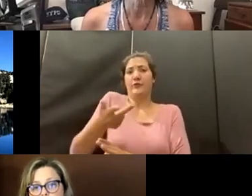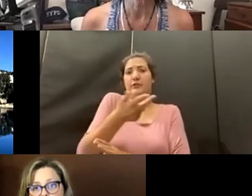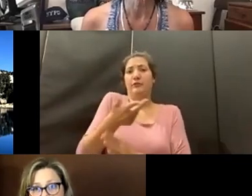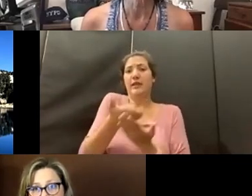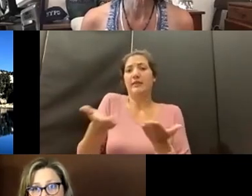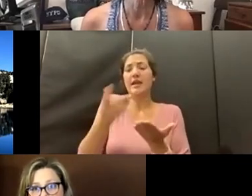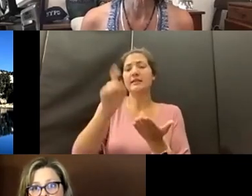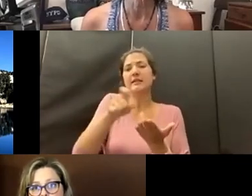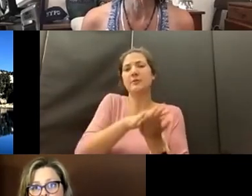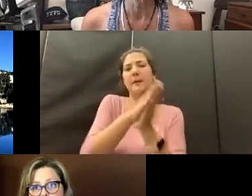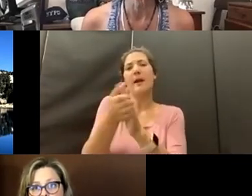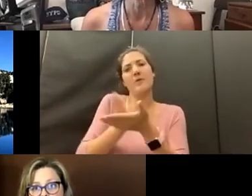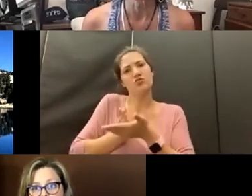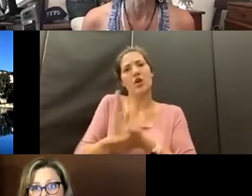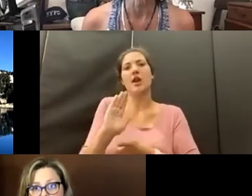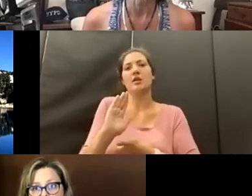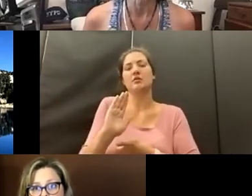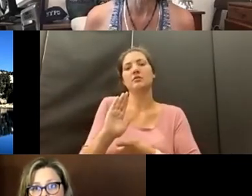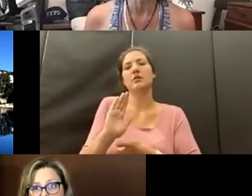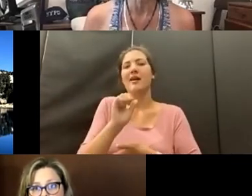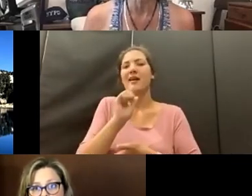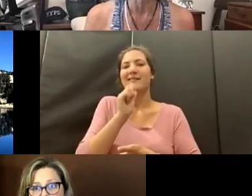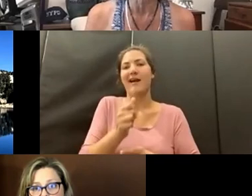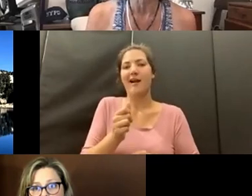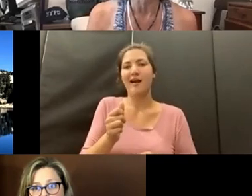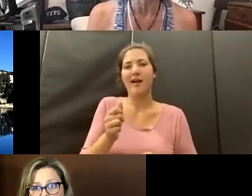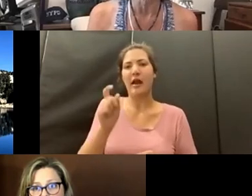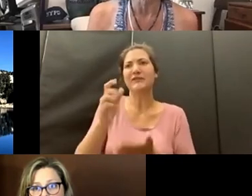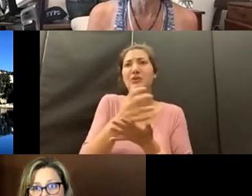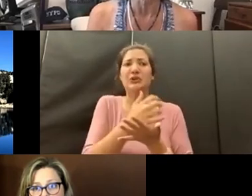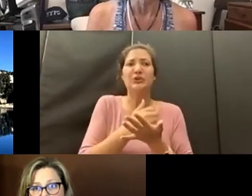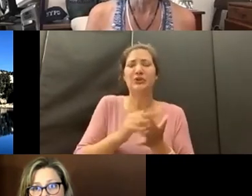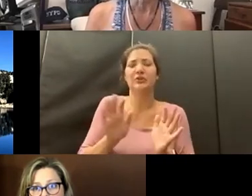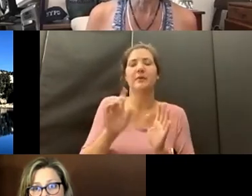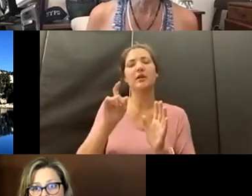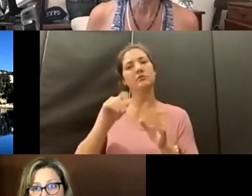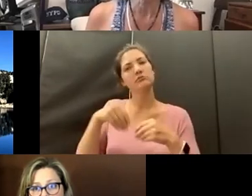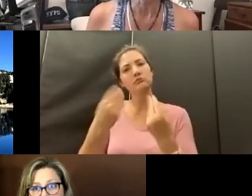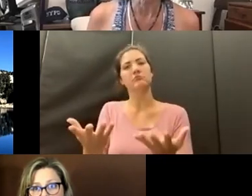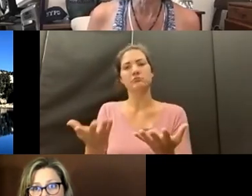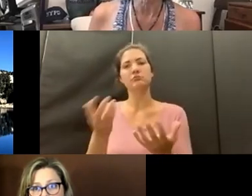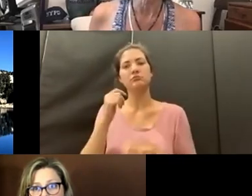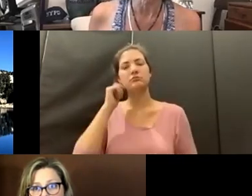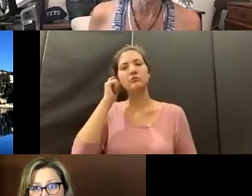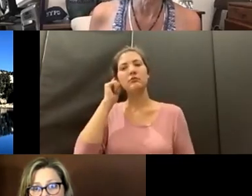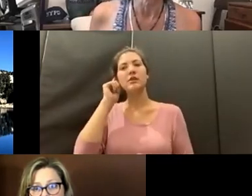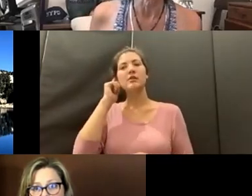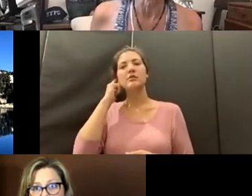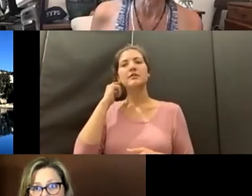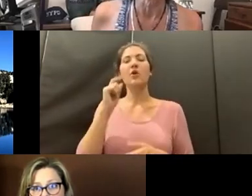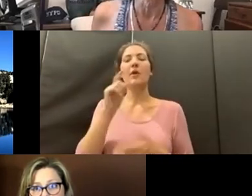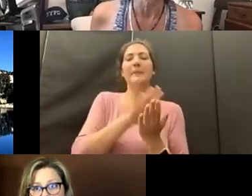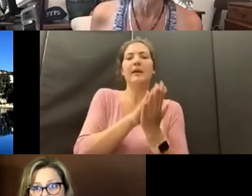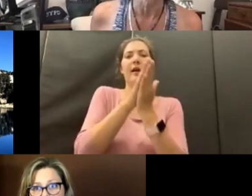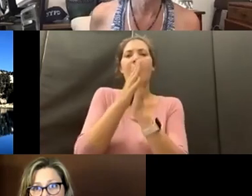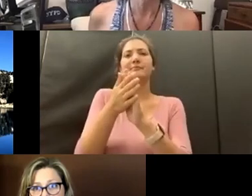because it affects, as Tammy pointed out, if we don't deal with the problem up front, it becomes a multiplying effect down